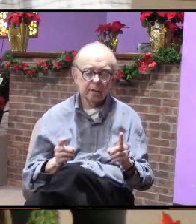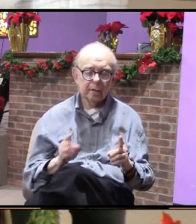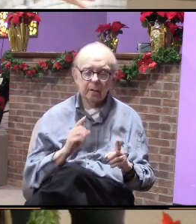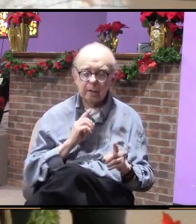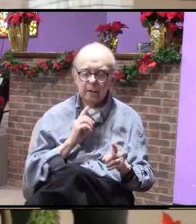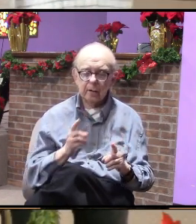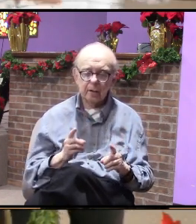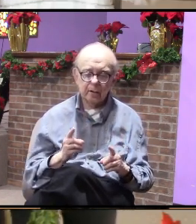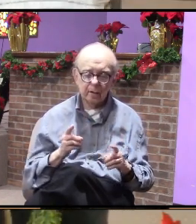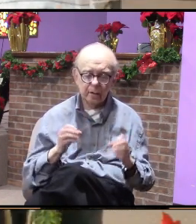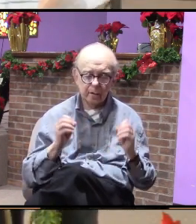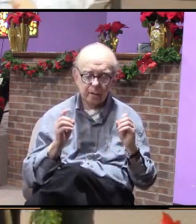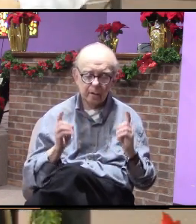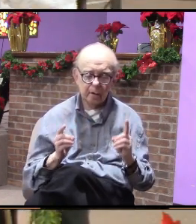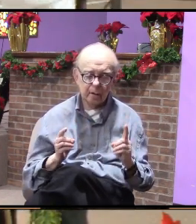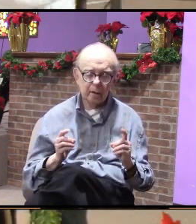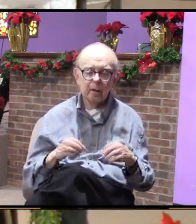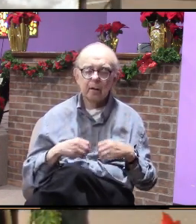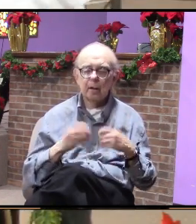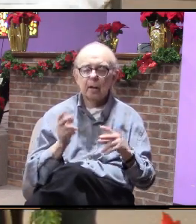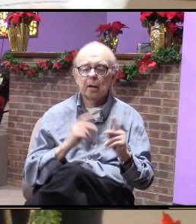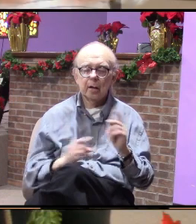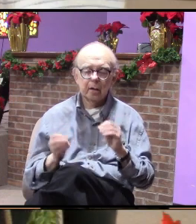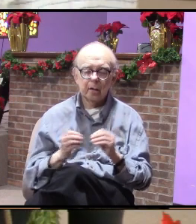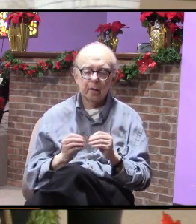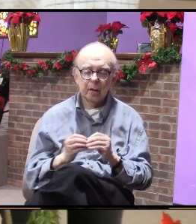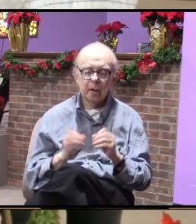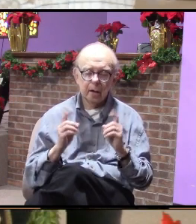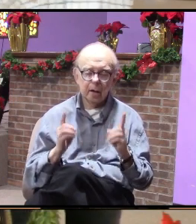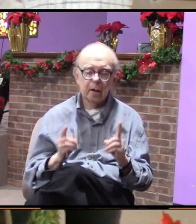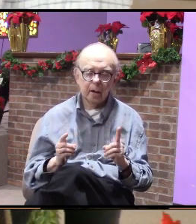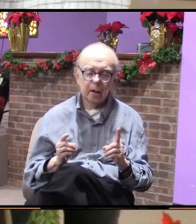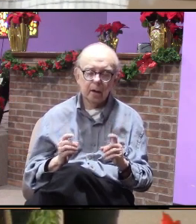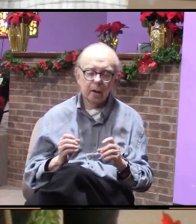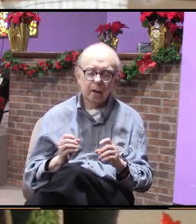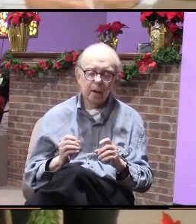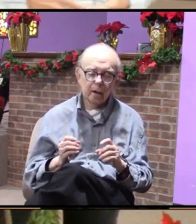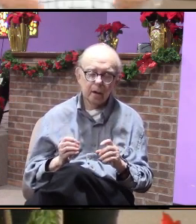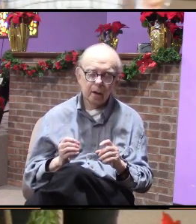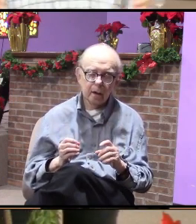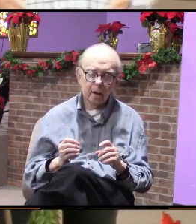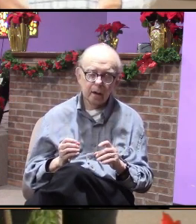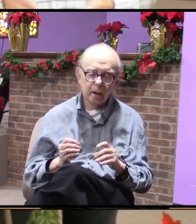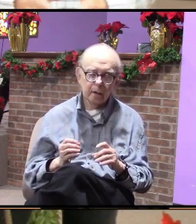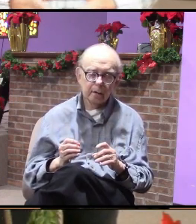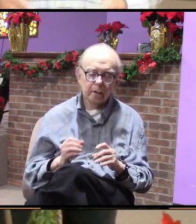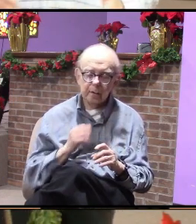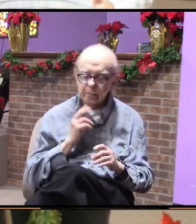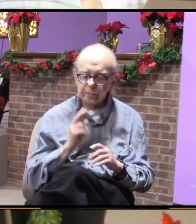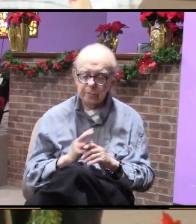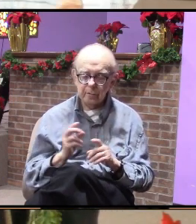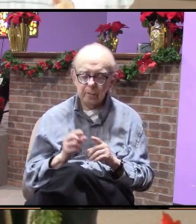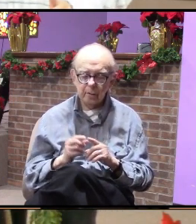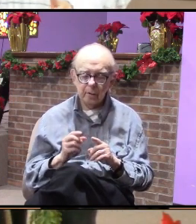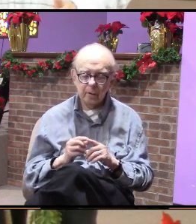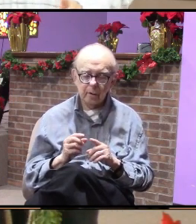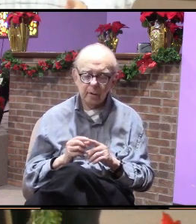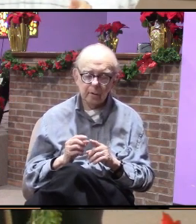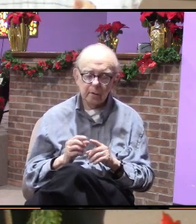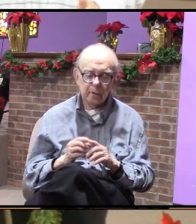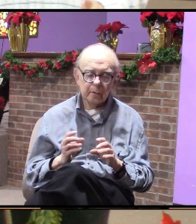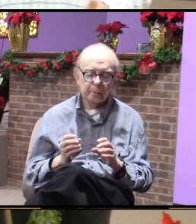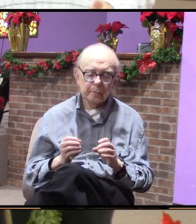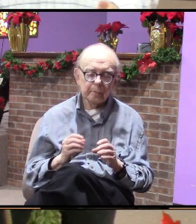fact, by educating people and giving them more and more education, it's made, I don't like to say this, but it's made us more